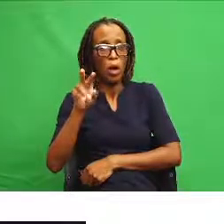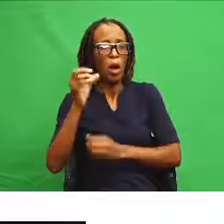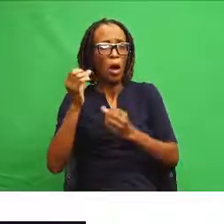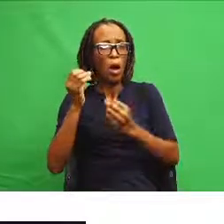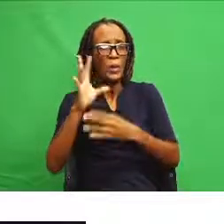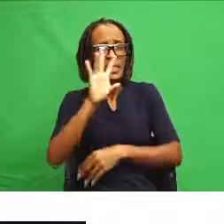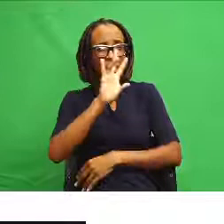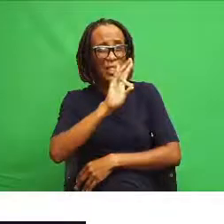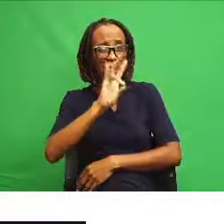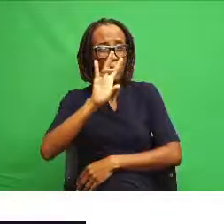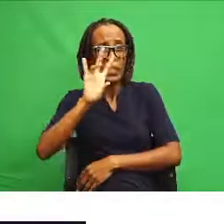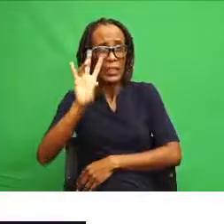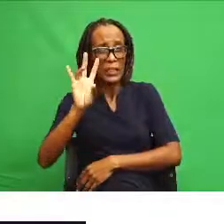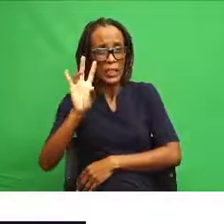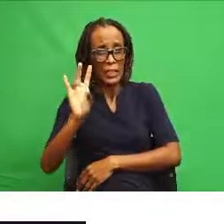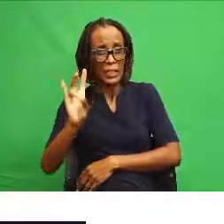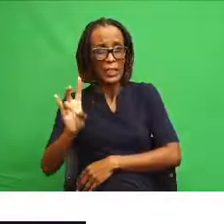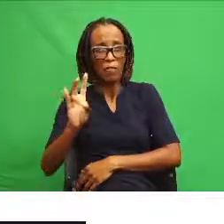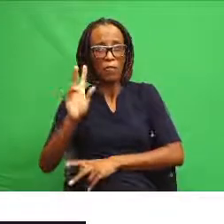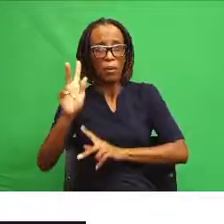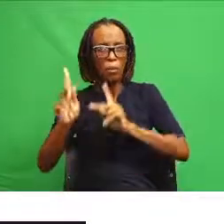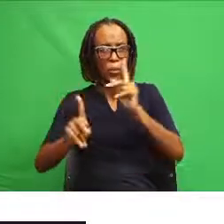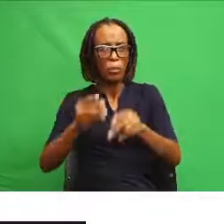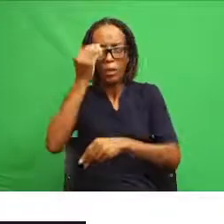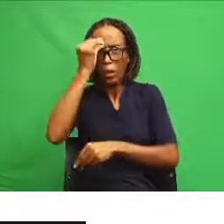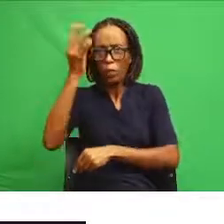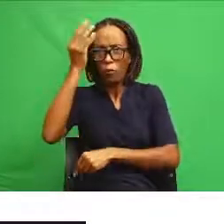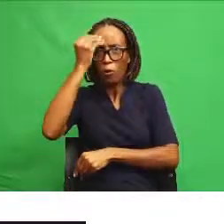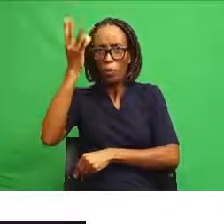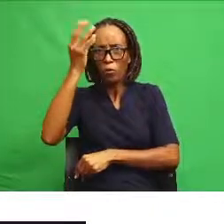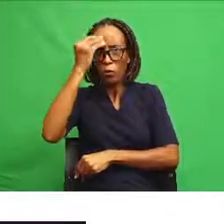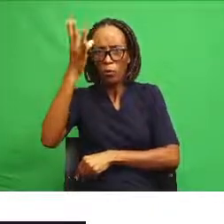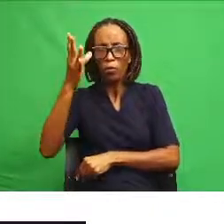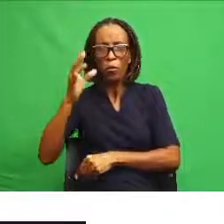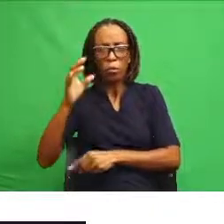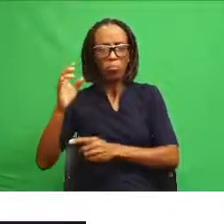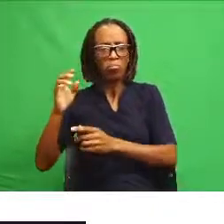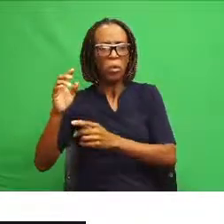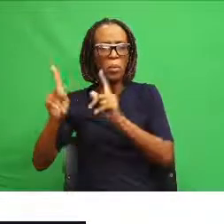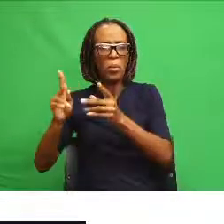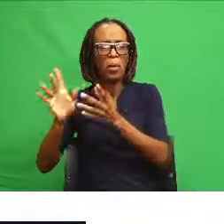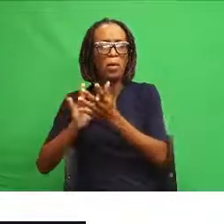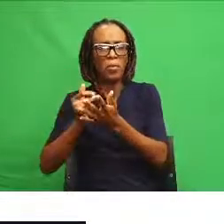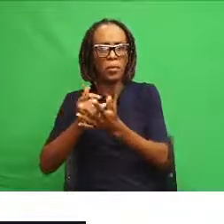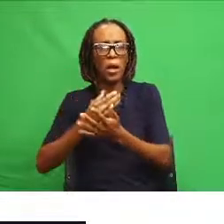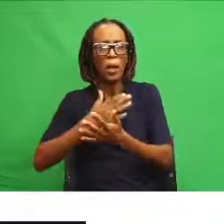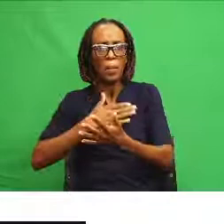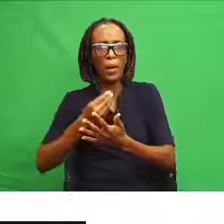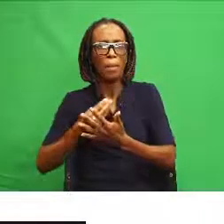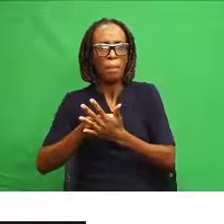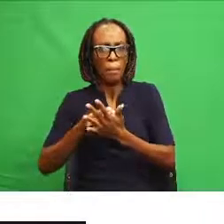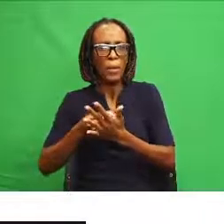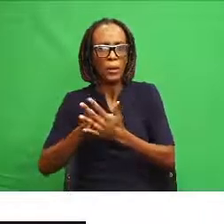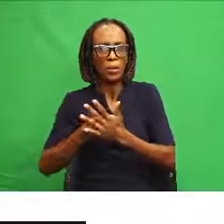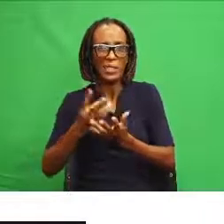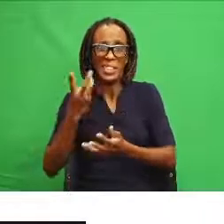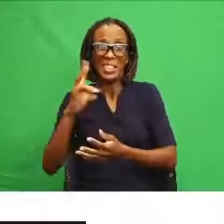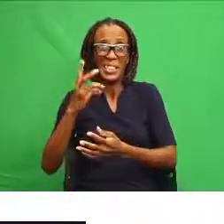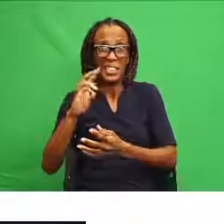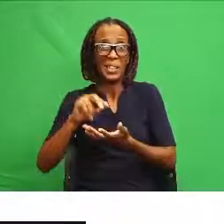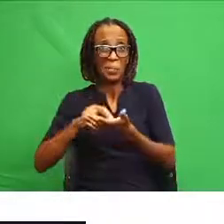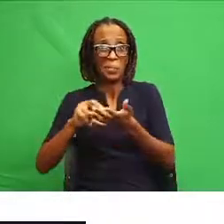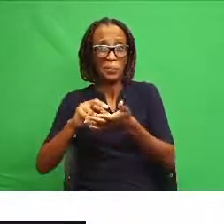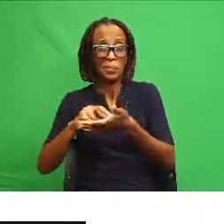77 cases of abuse reported for the first quarter, of which 16 cases of financial abuse. And that